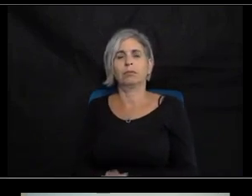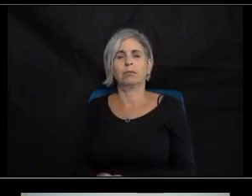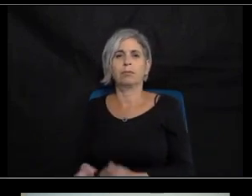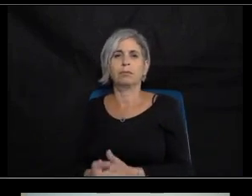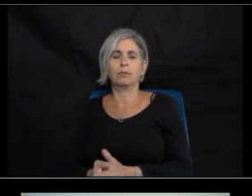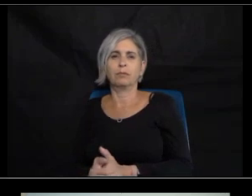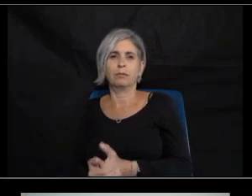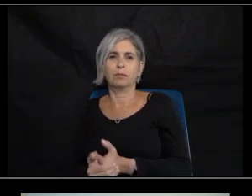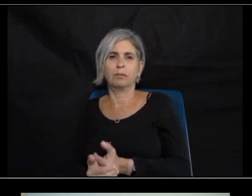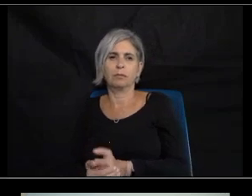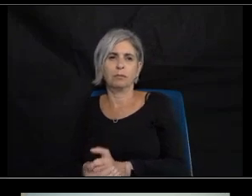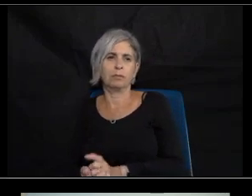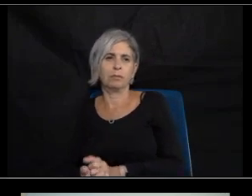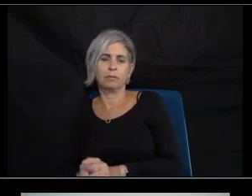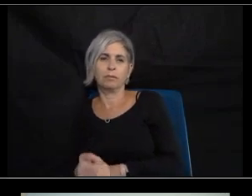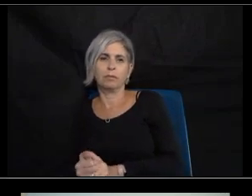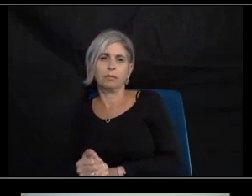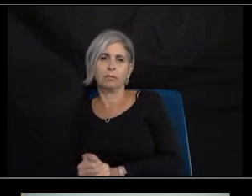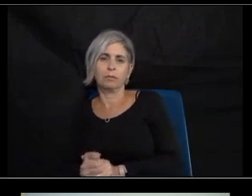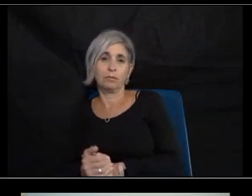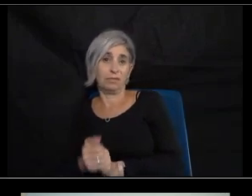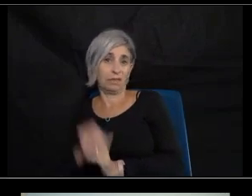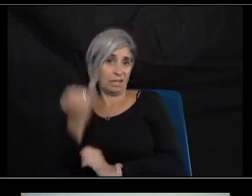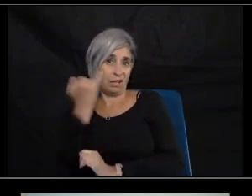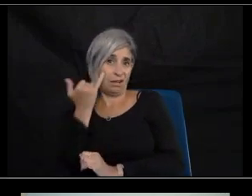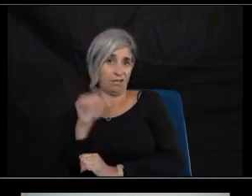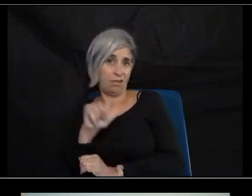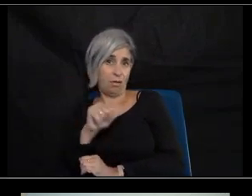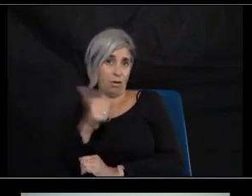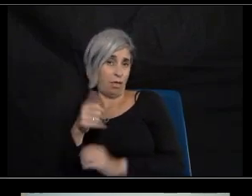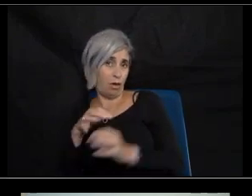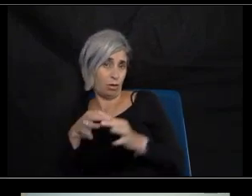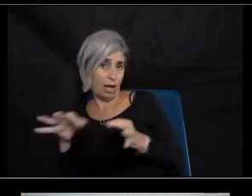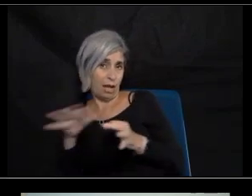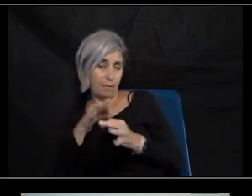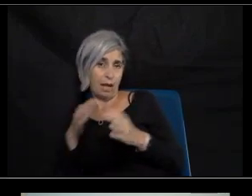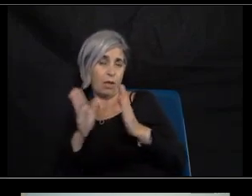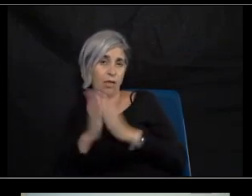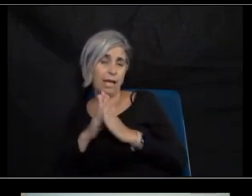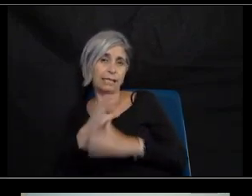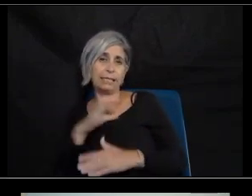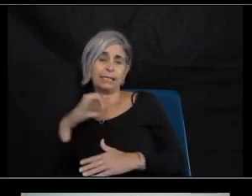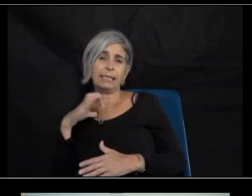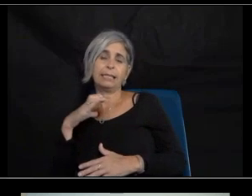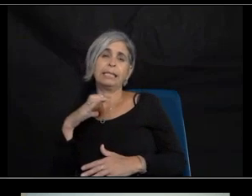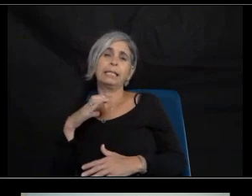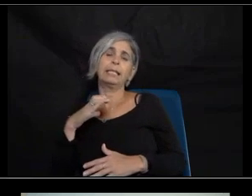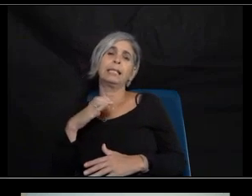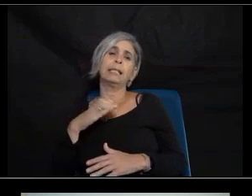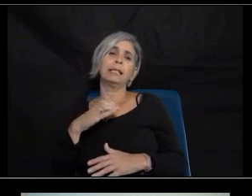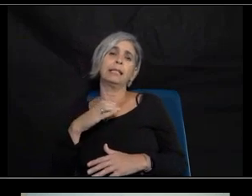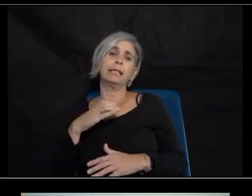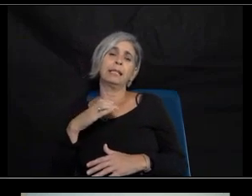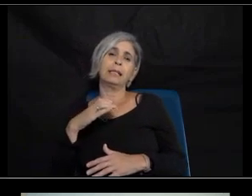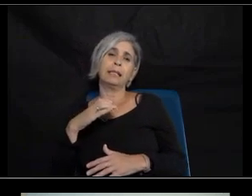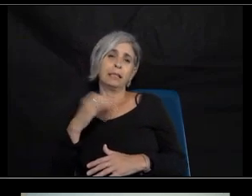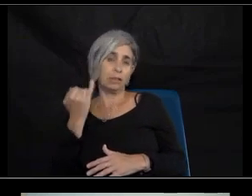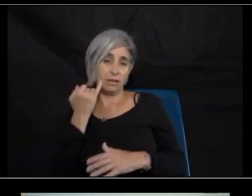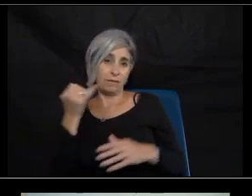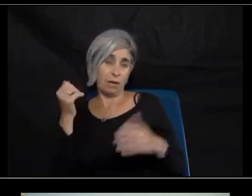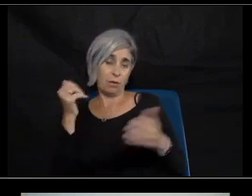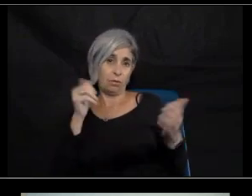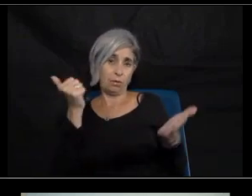And then if there's no other comments, I'll ask the city commission if they would approve